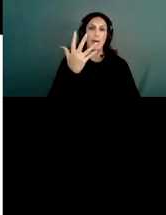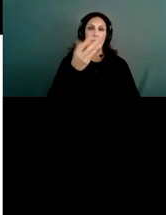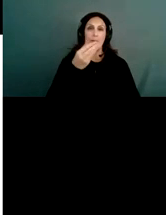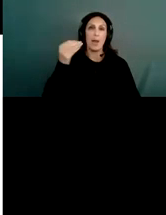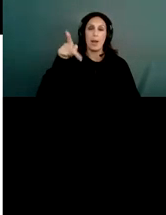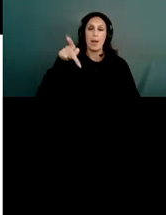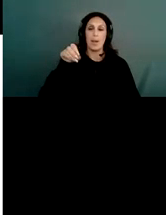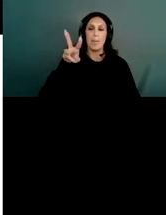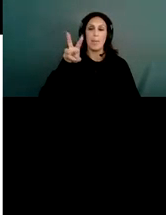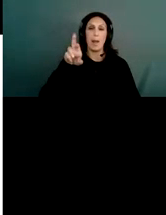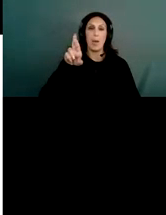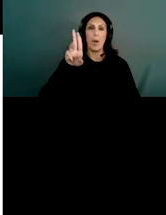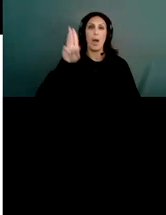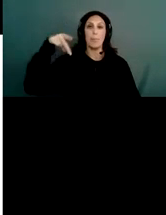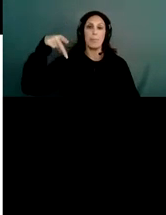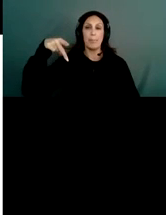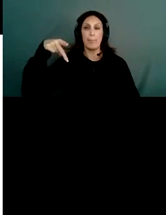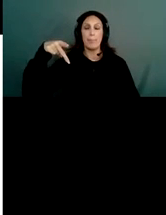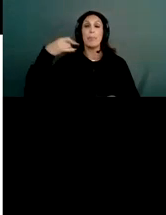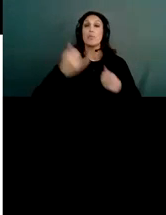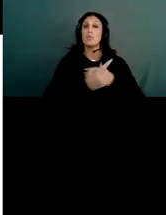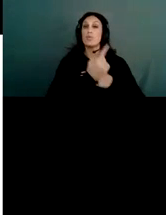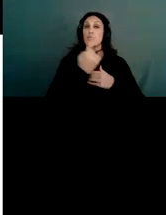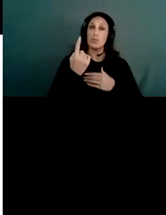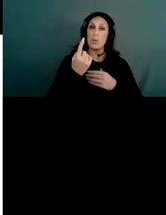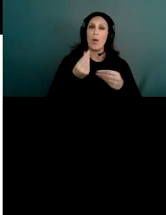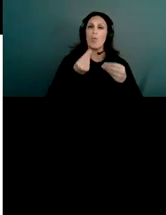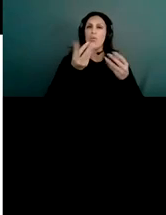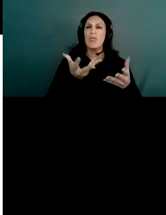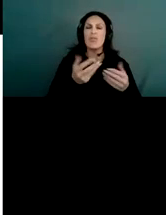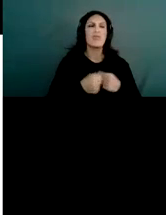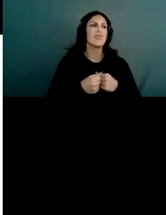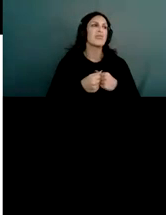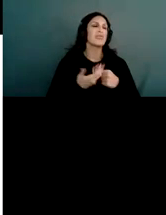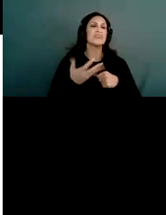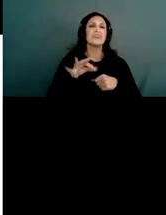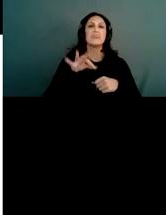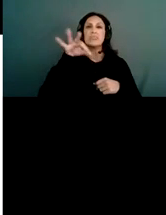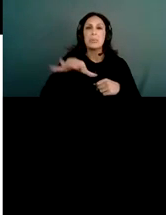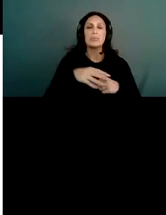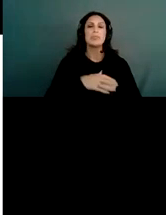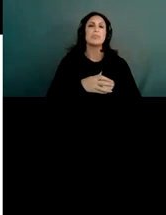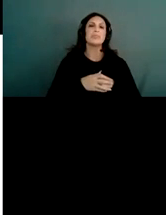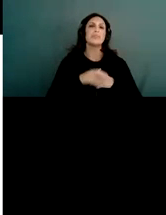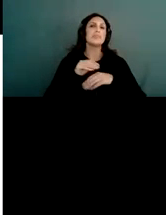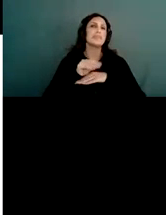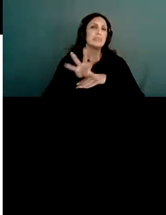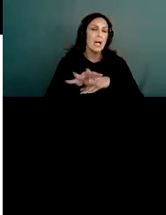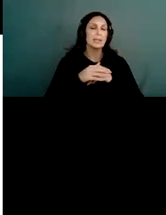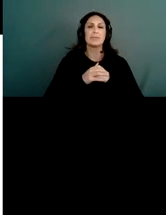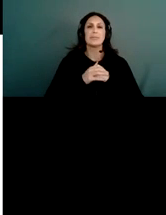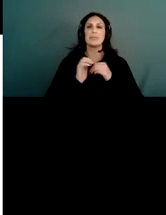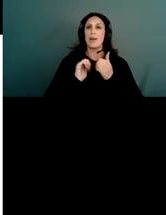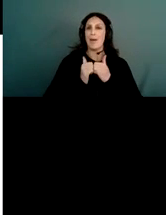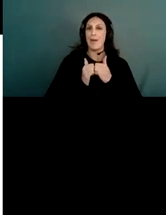This morning, we're going to provide information about student resources available through Lexia and how you can celebrate the gains